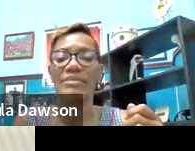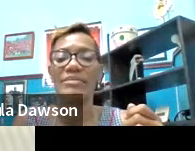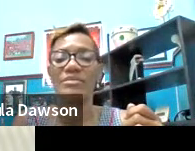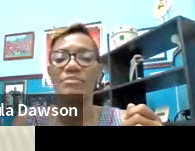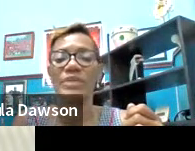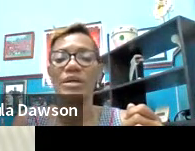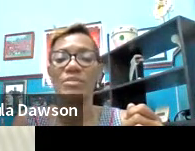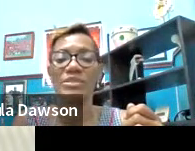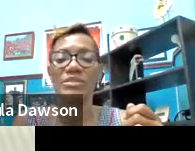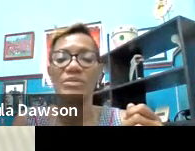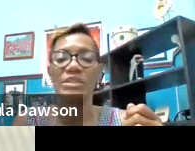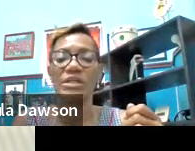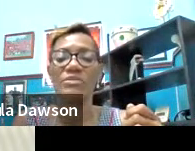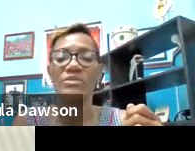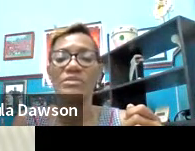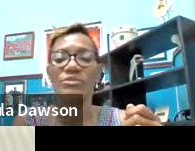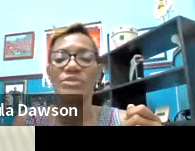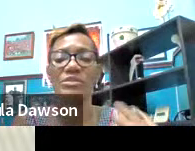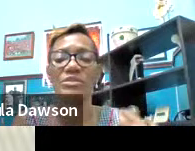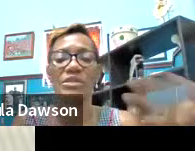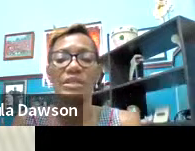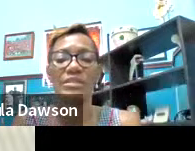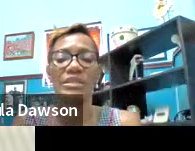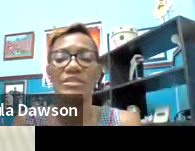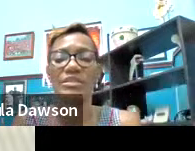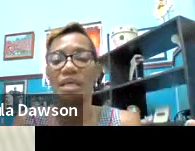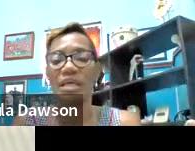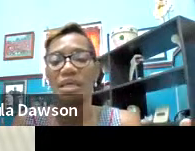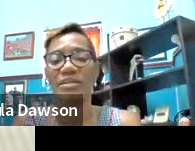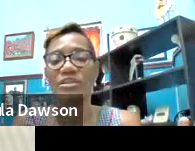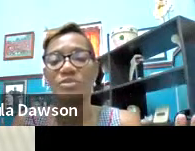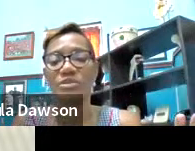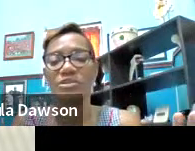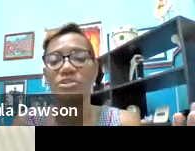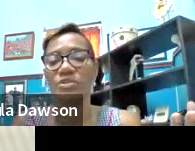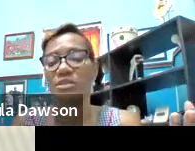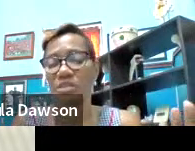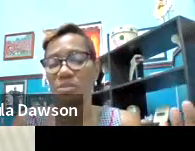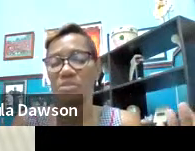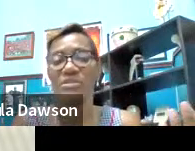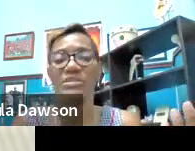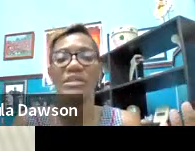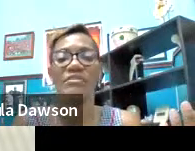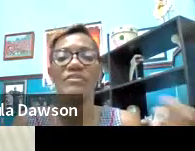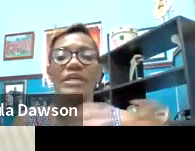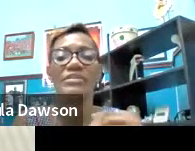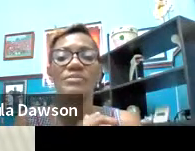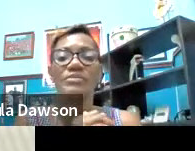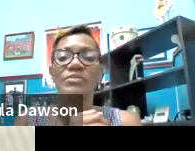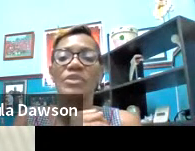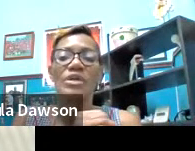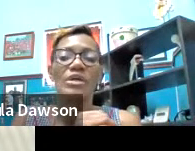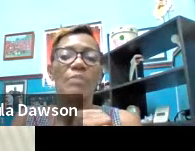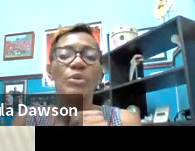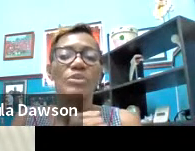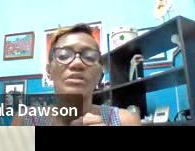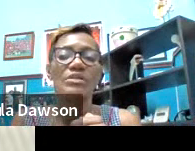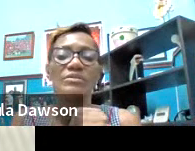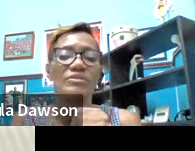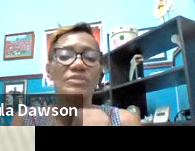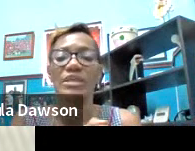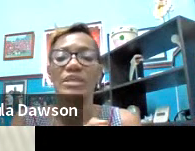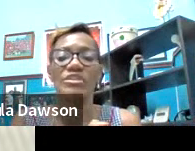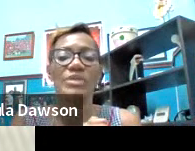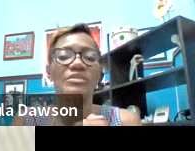his hand. The arm is now down, the wrist is now extended, and his foot is straight. He's able to stand flat. A